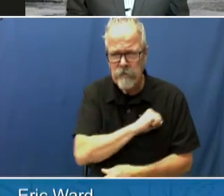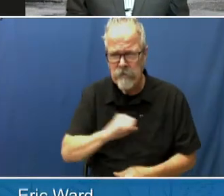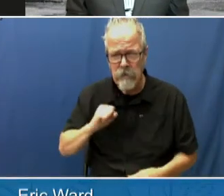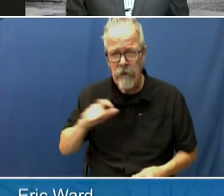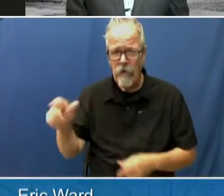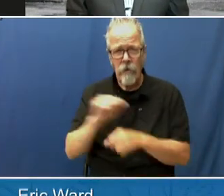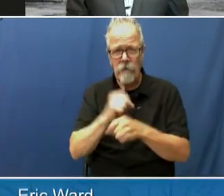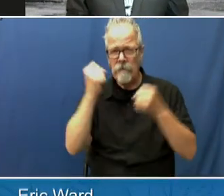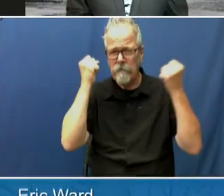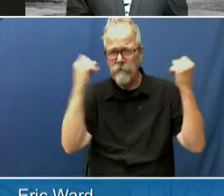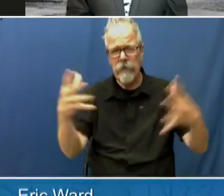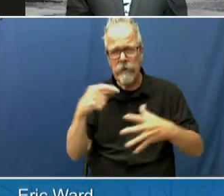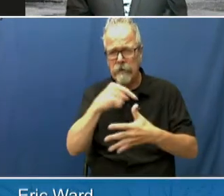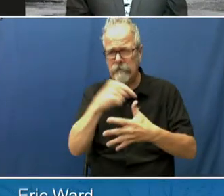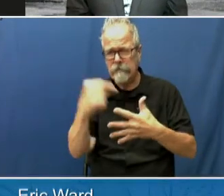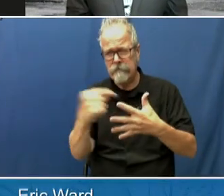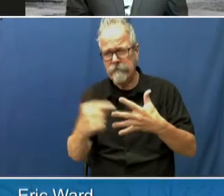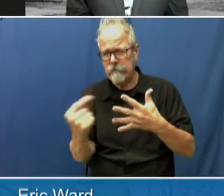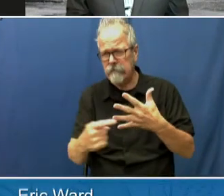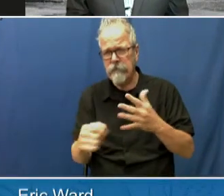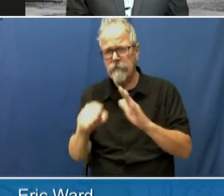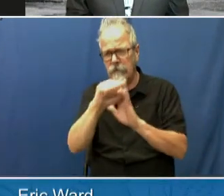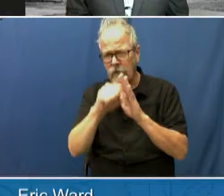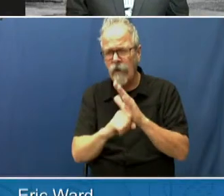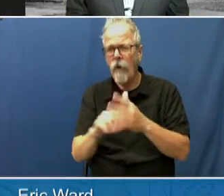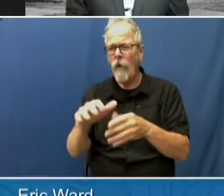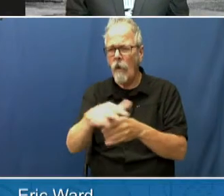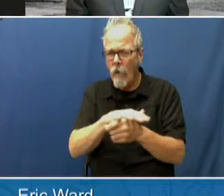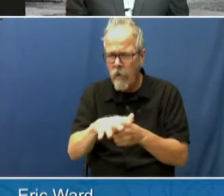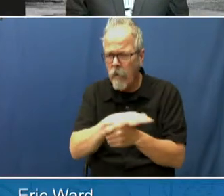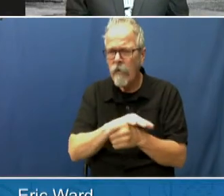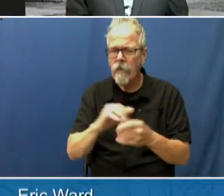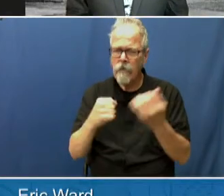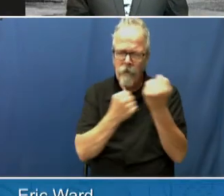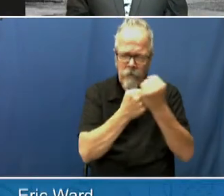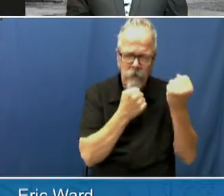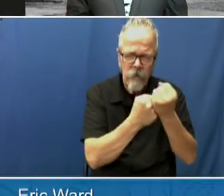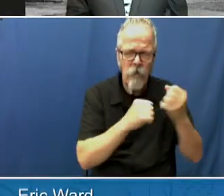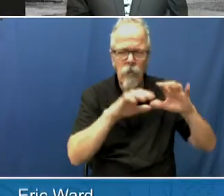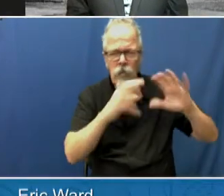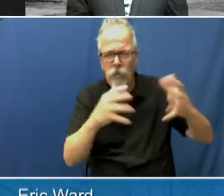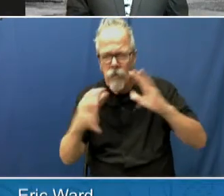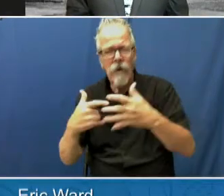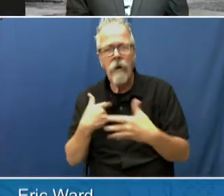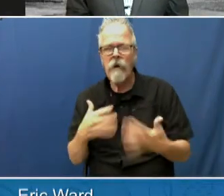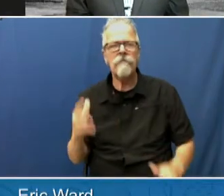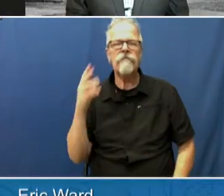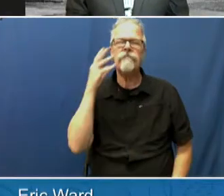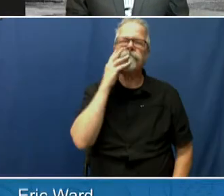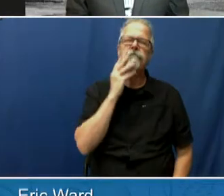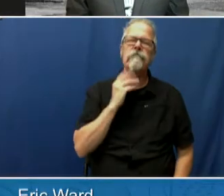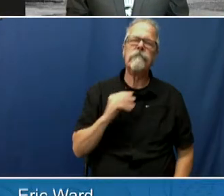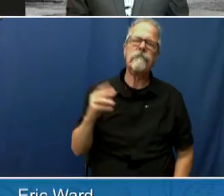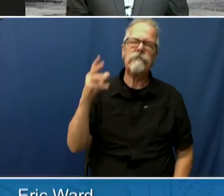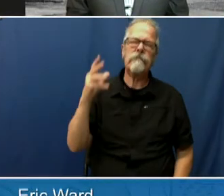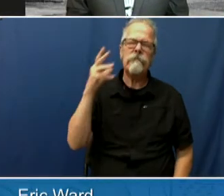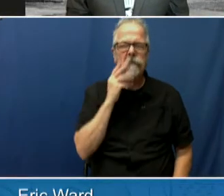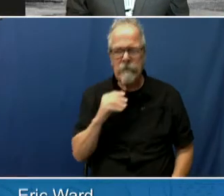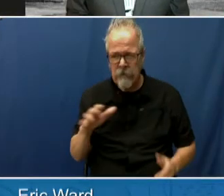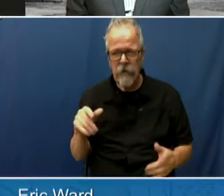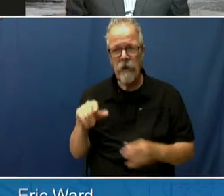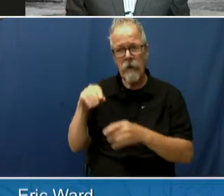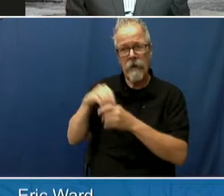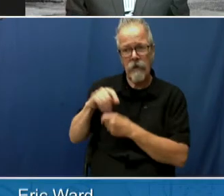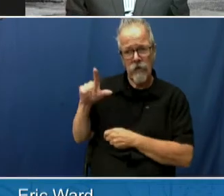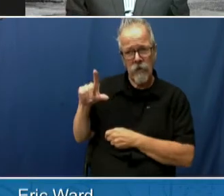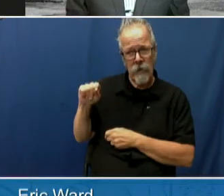local campaigns and advocacy organizations. So much so that in 2013, she was named City and State